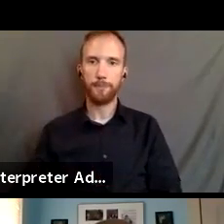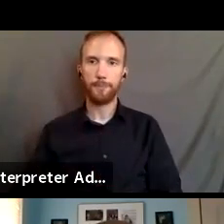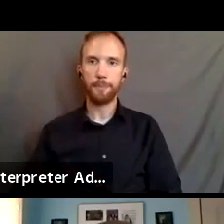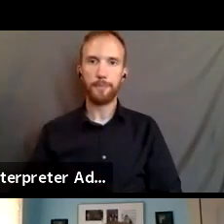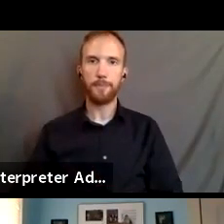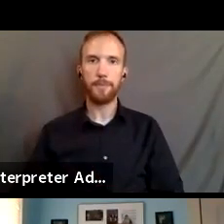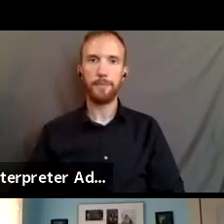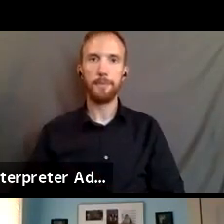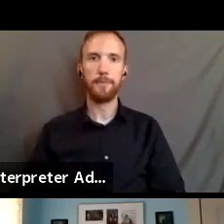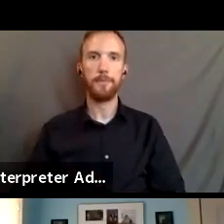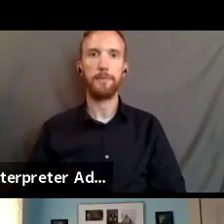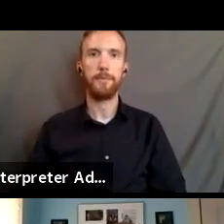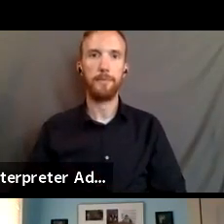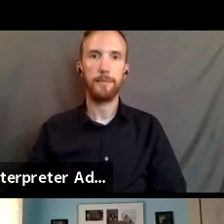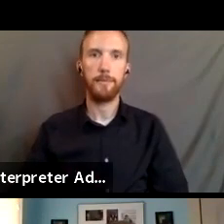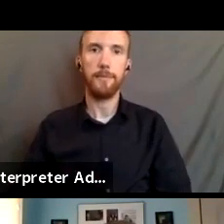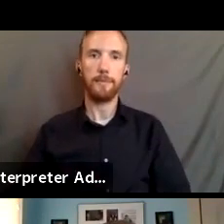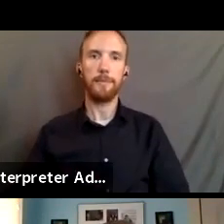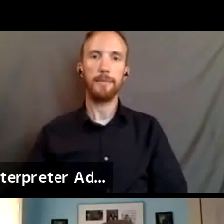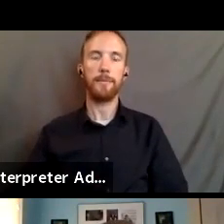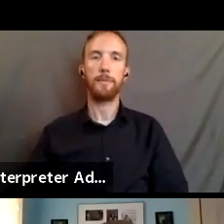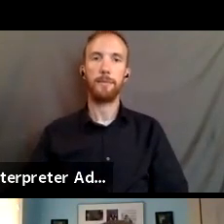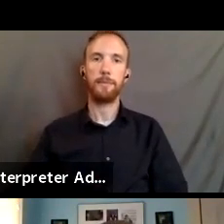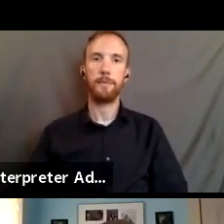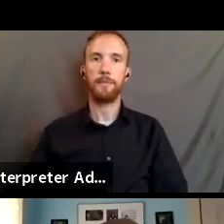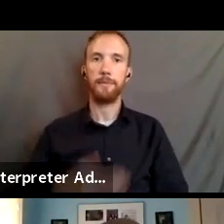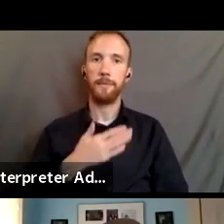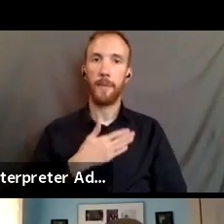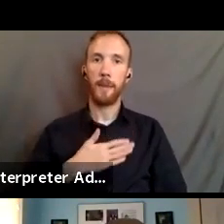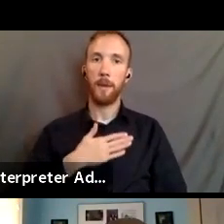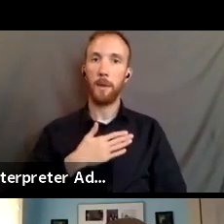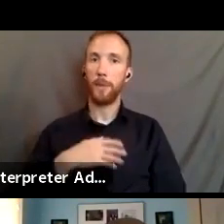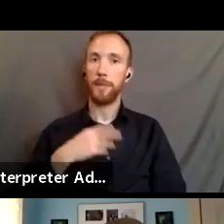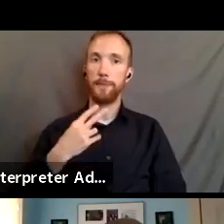alderman rodriguez please unmute